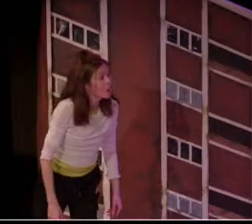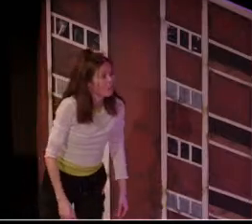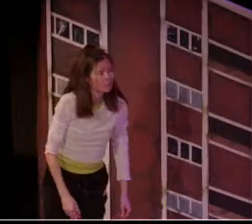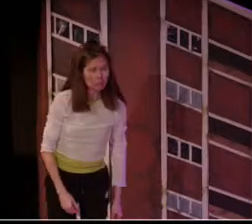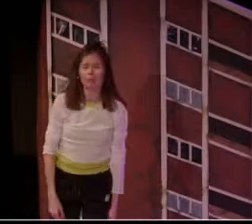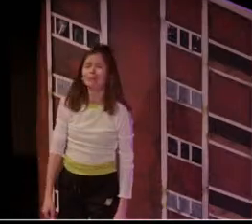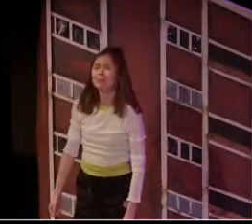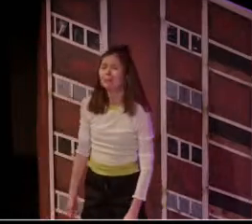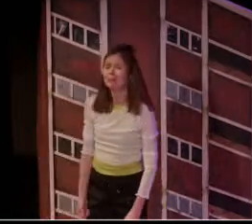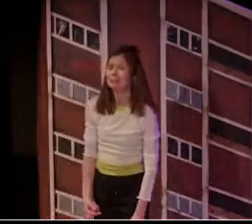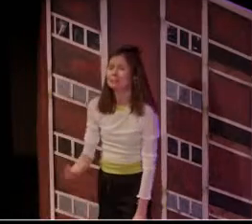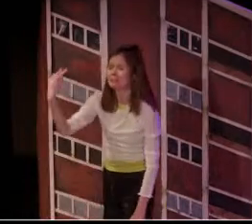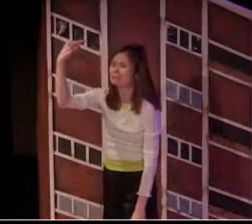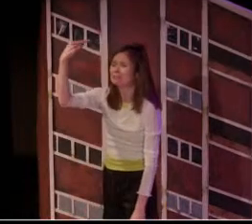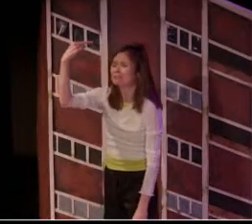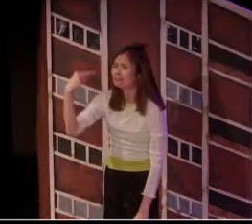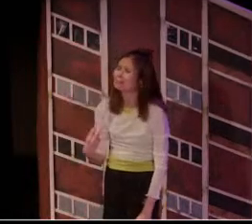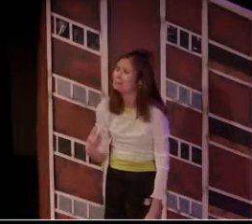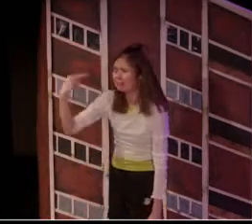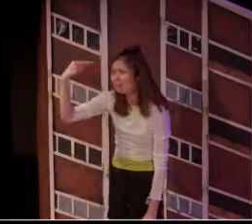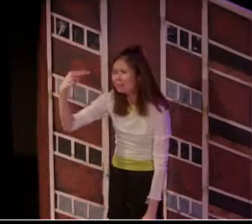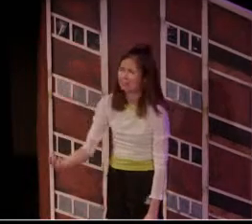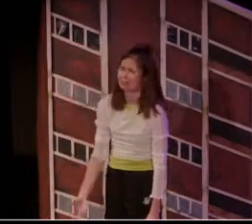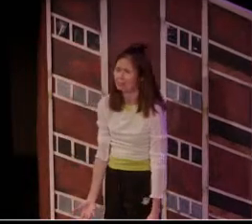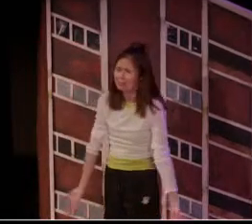Look at me!